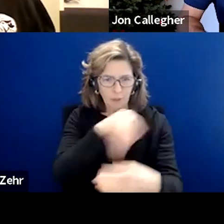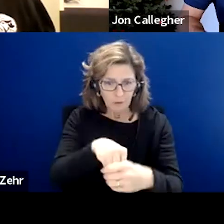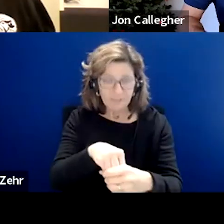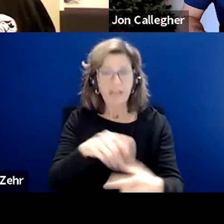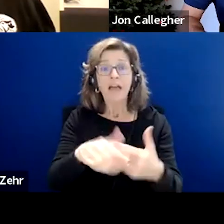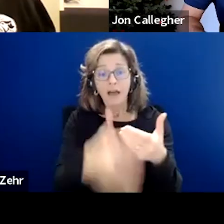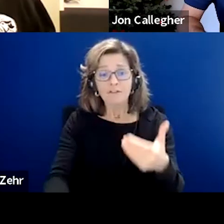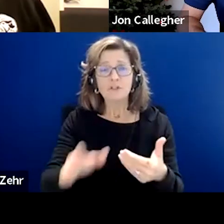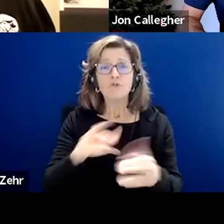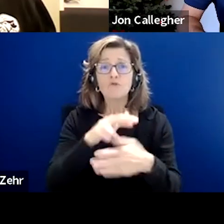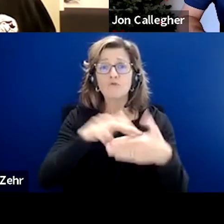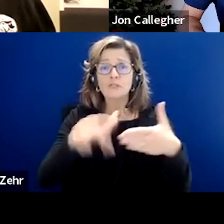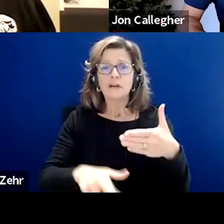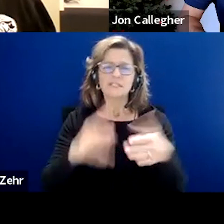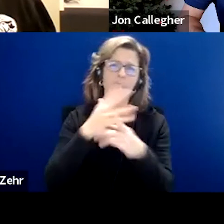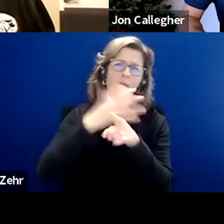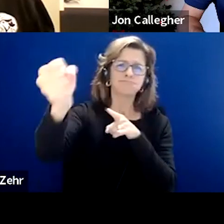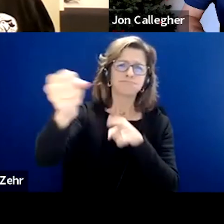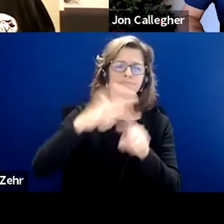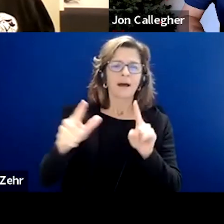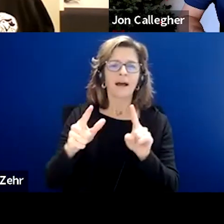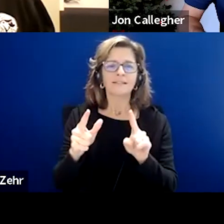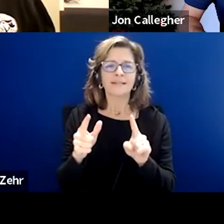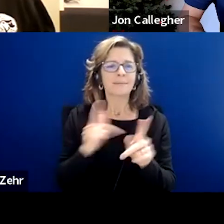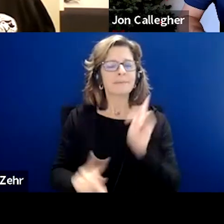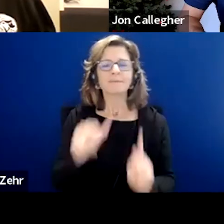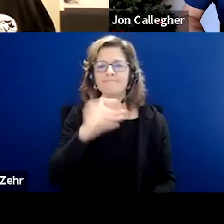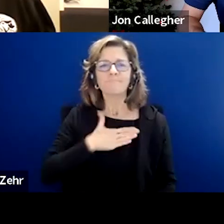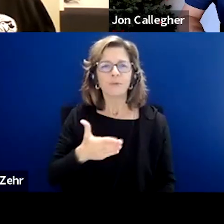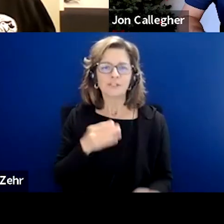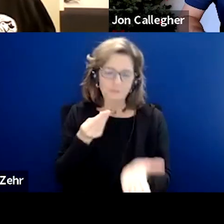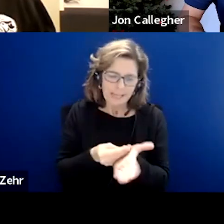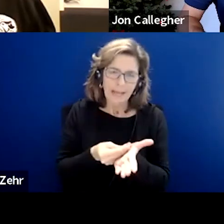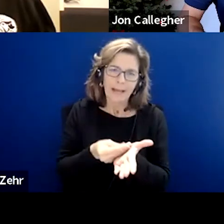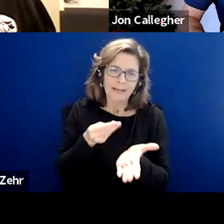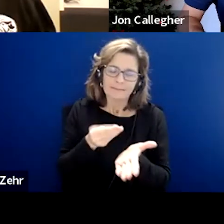Awesome. And let's just briefly touch on this issue of trust.